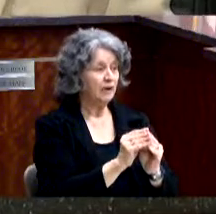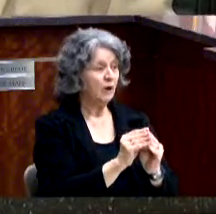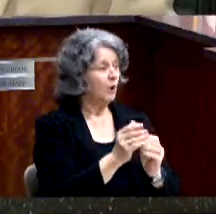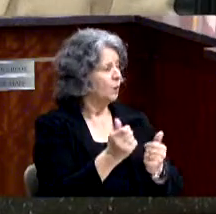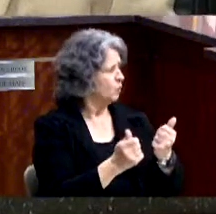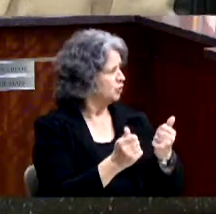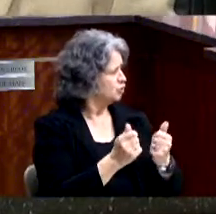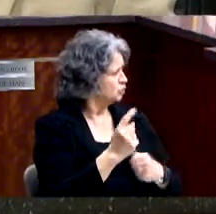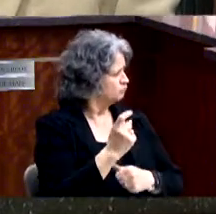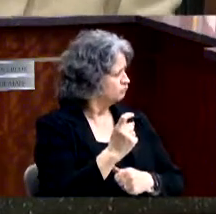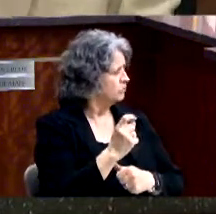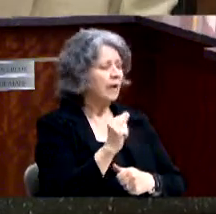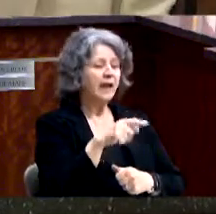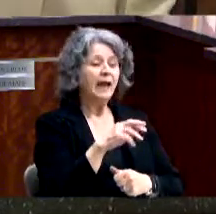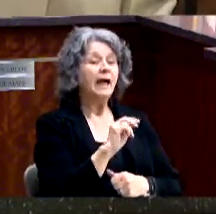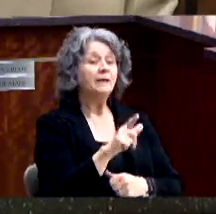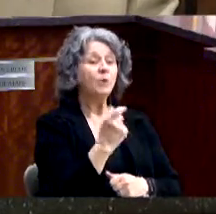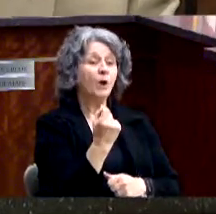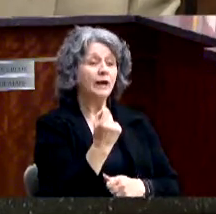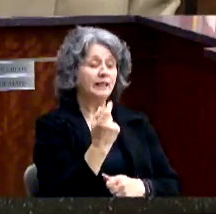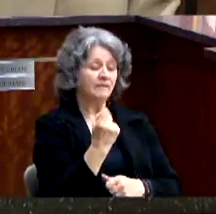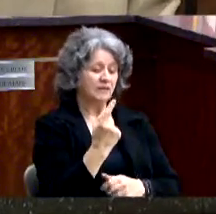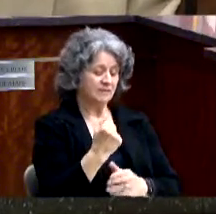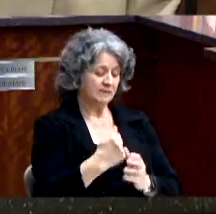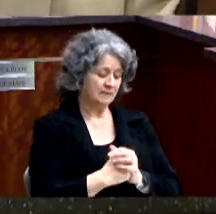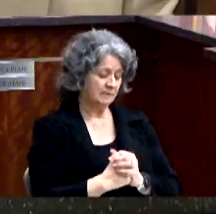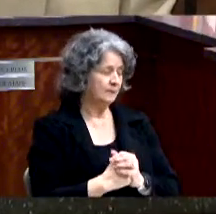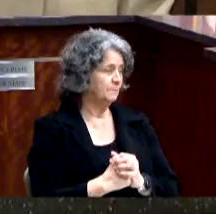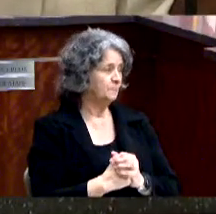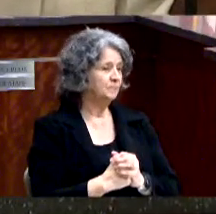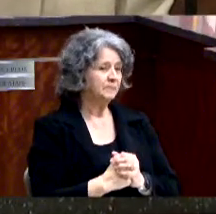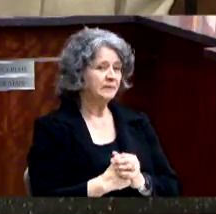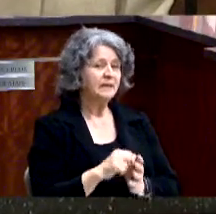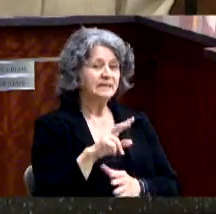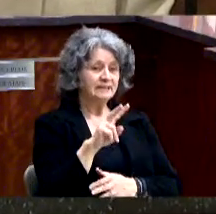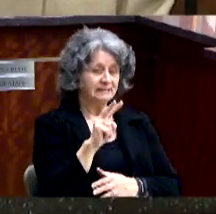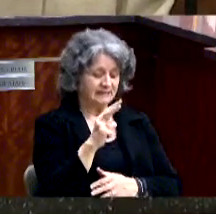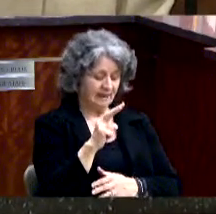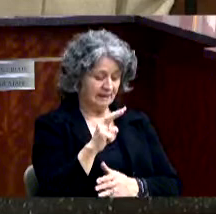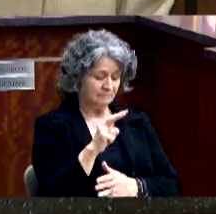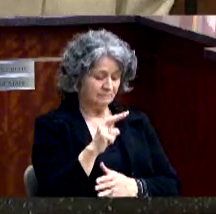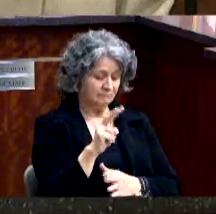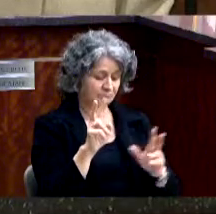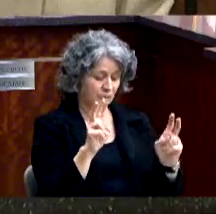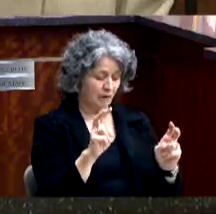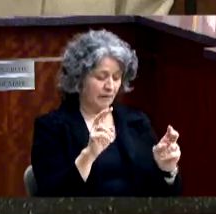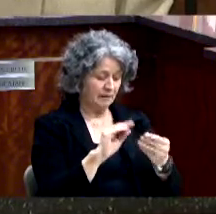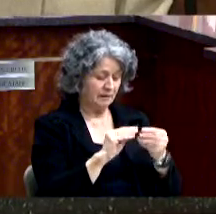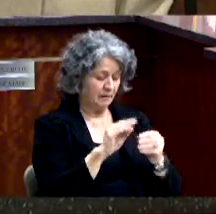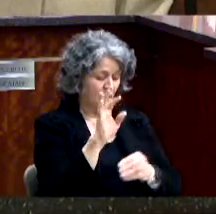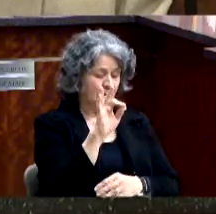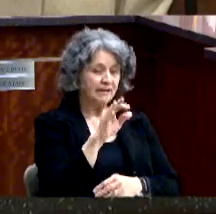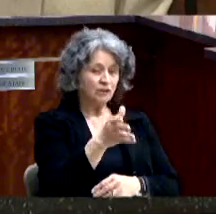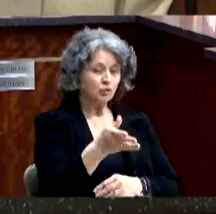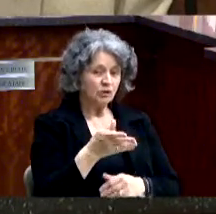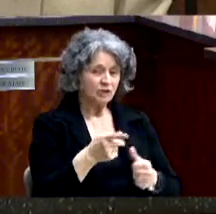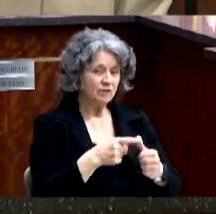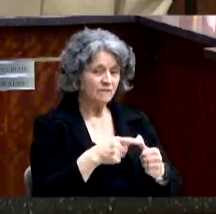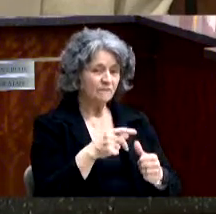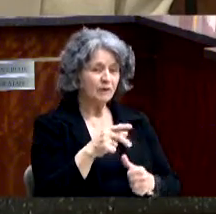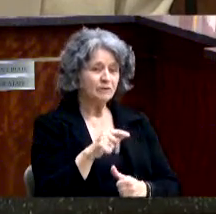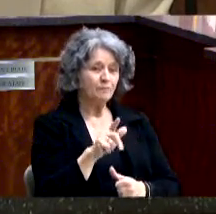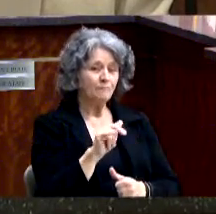is April the 11th. The second item on the agenda, number 9, introduction and first public